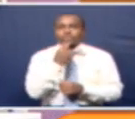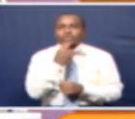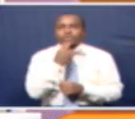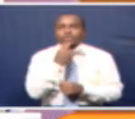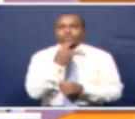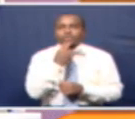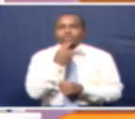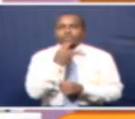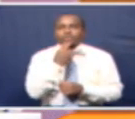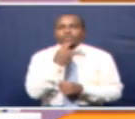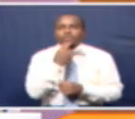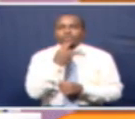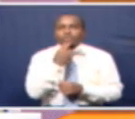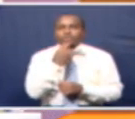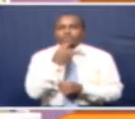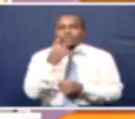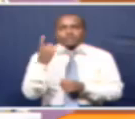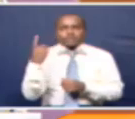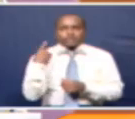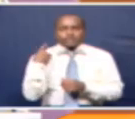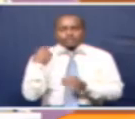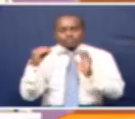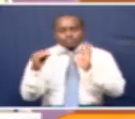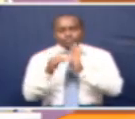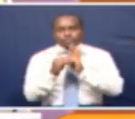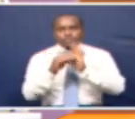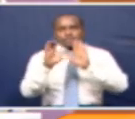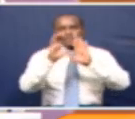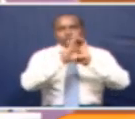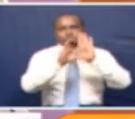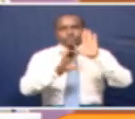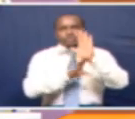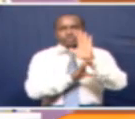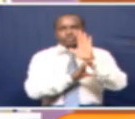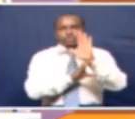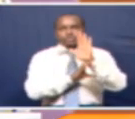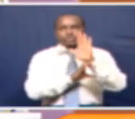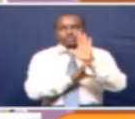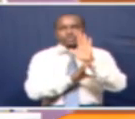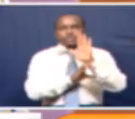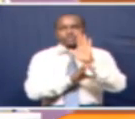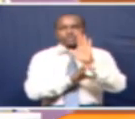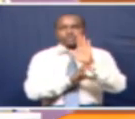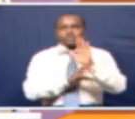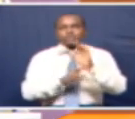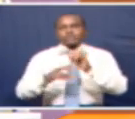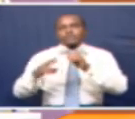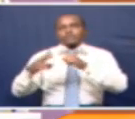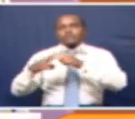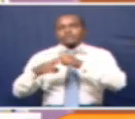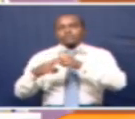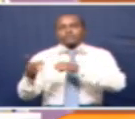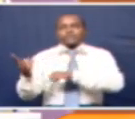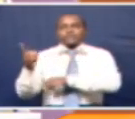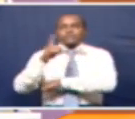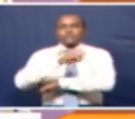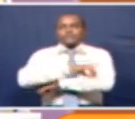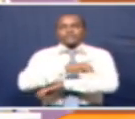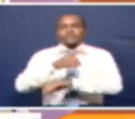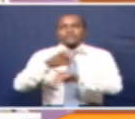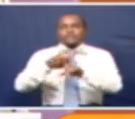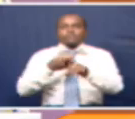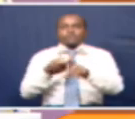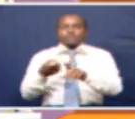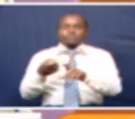a date that is in the Constitution. 7 days from the day when the Supreme